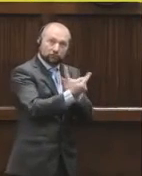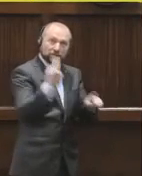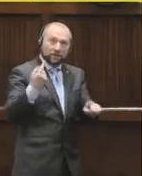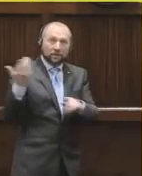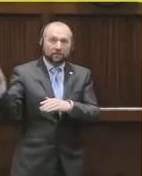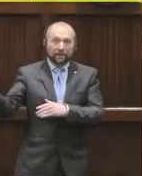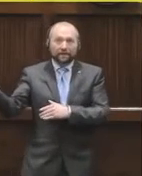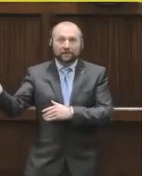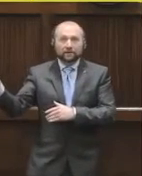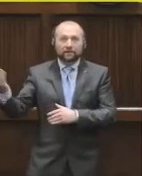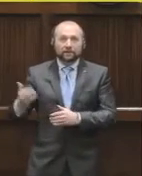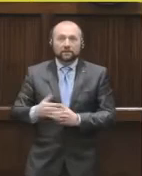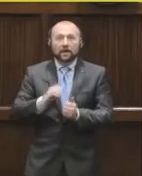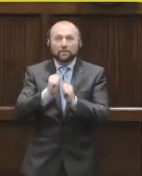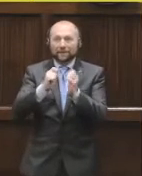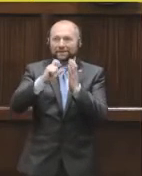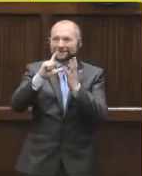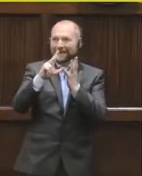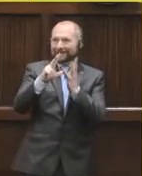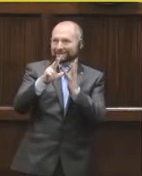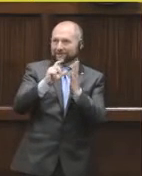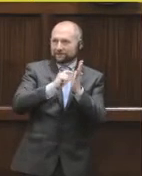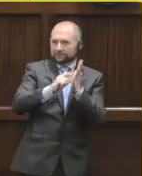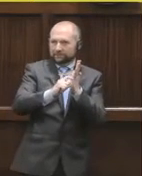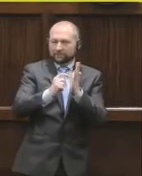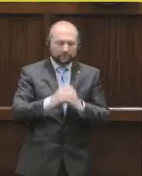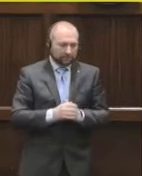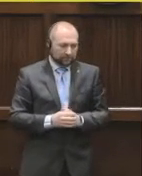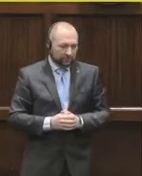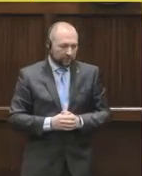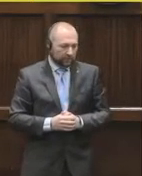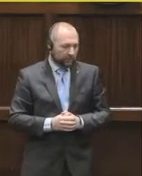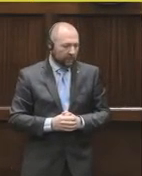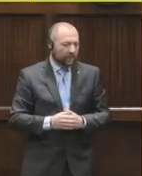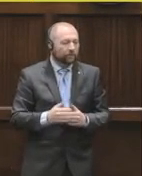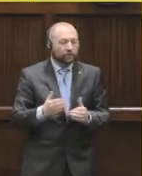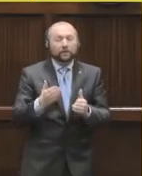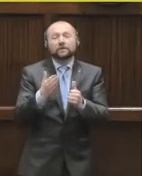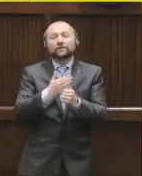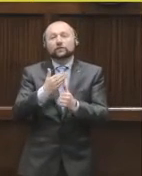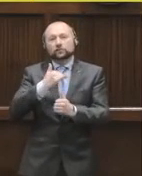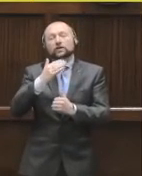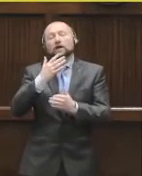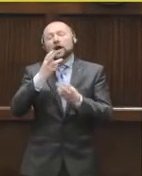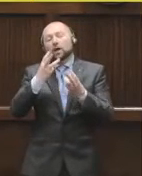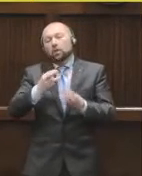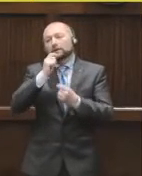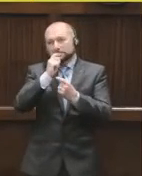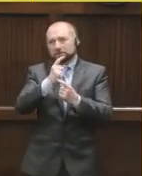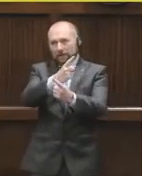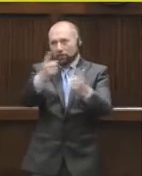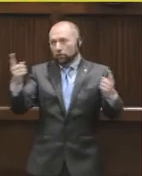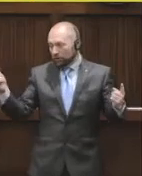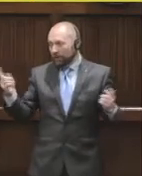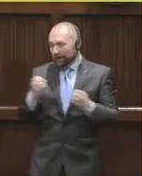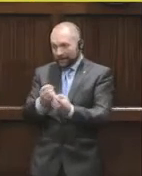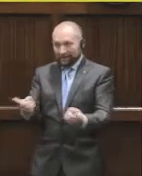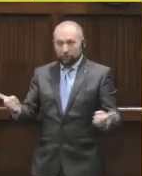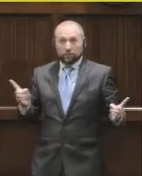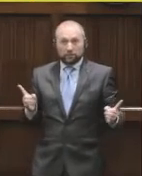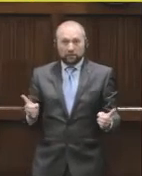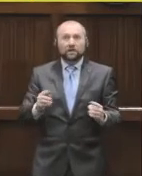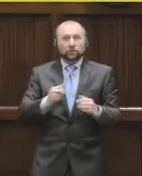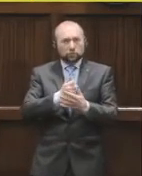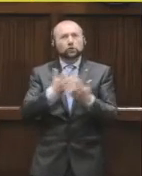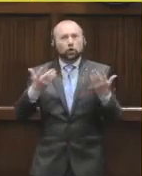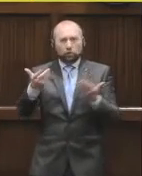to Amendment number 8. Amendment number 8. Yeah, just a couple of points. First of all, can I just reassure people that there were a lot of discussions going on, but at the